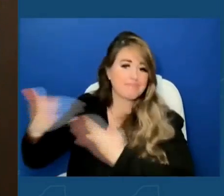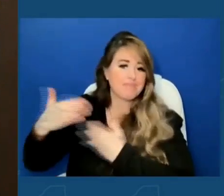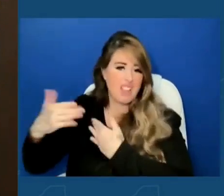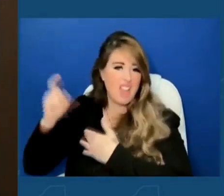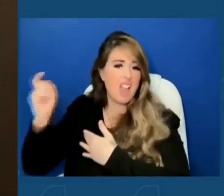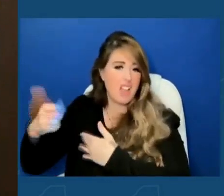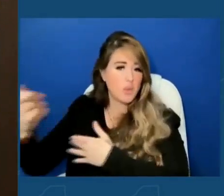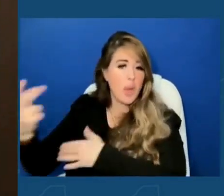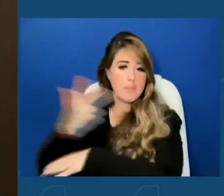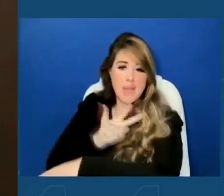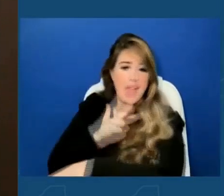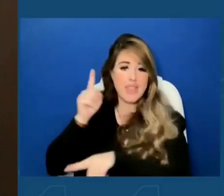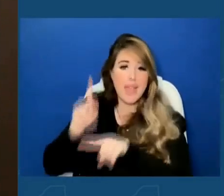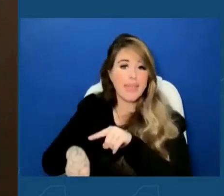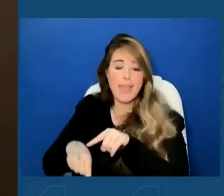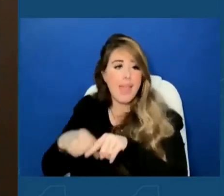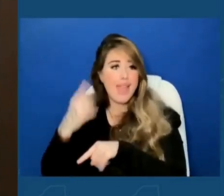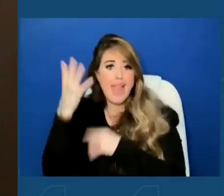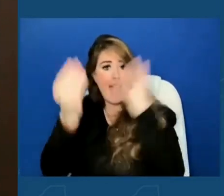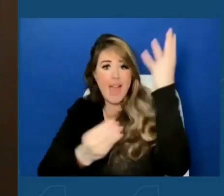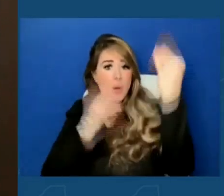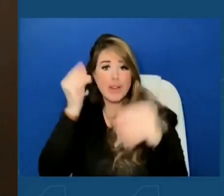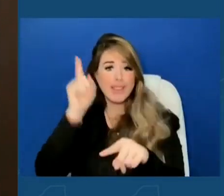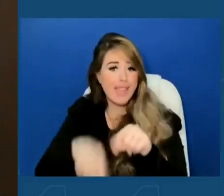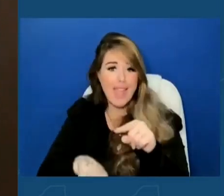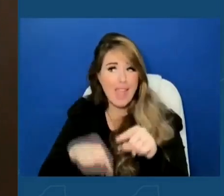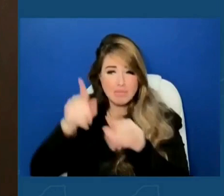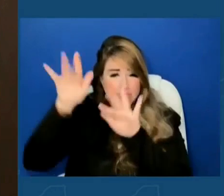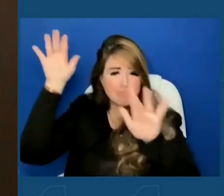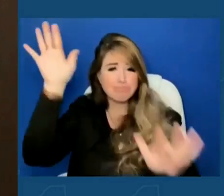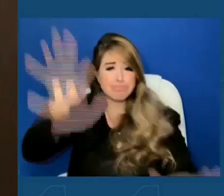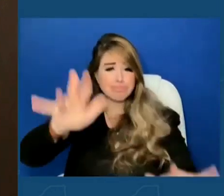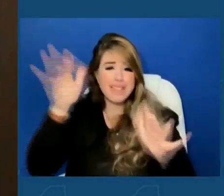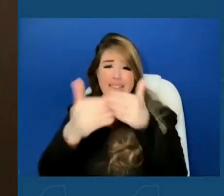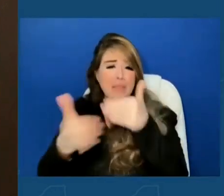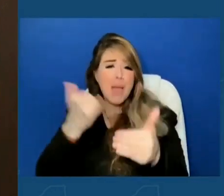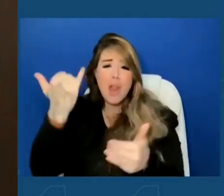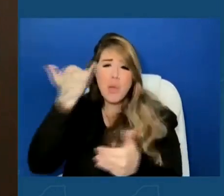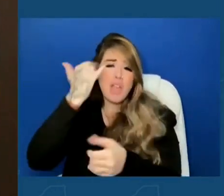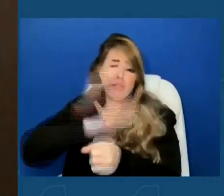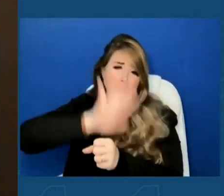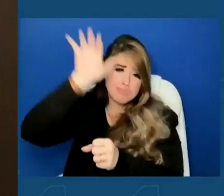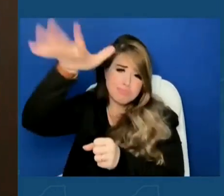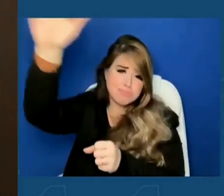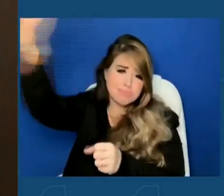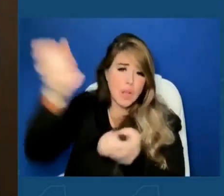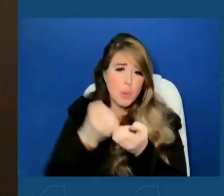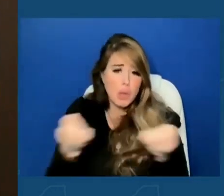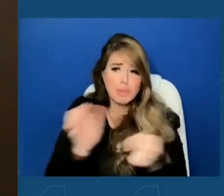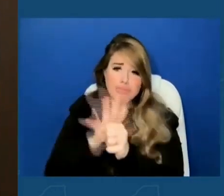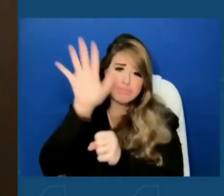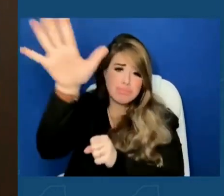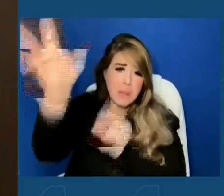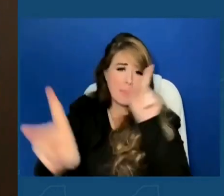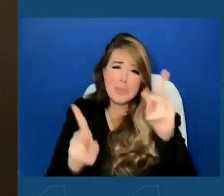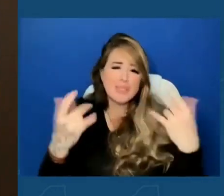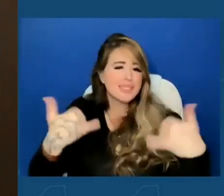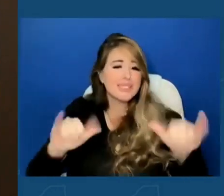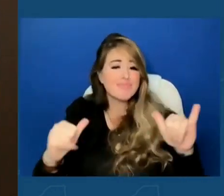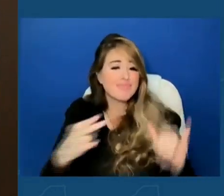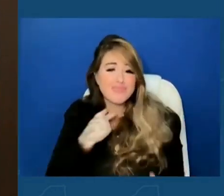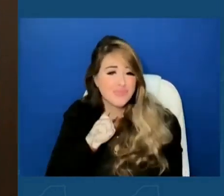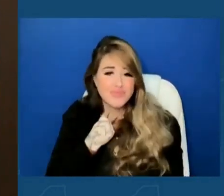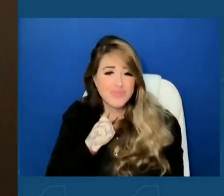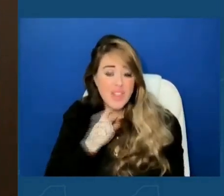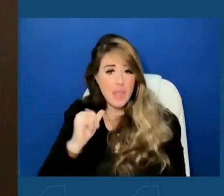hours. It doesn't matter if you had 1,000 more pieces of equipment and 10,000 personnel. There's still nothing you could have done in that period. It was that